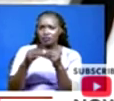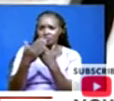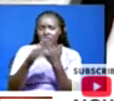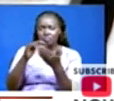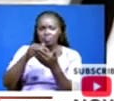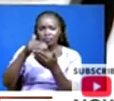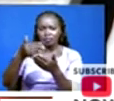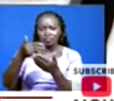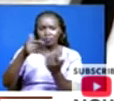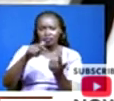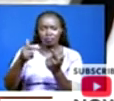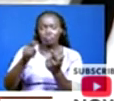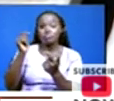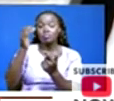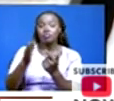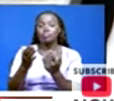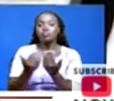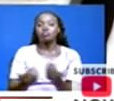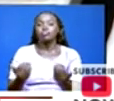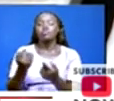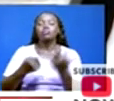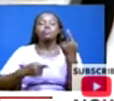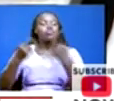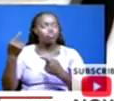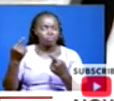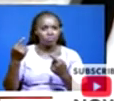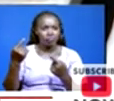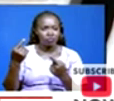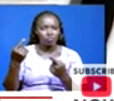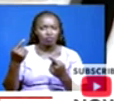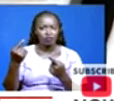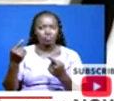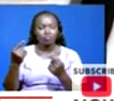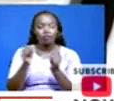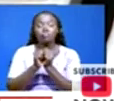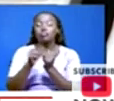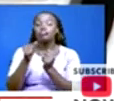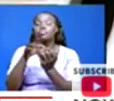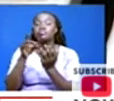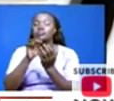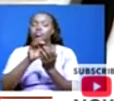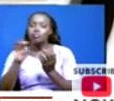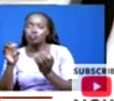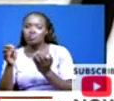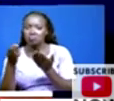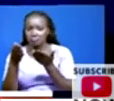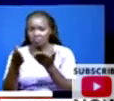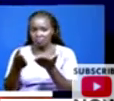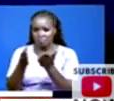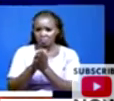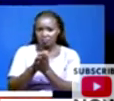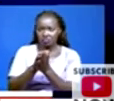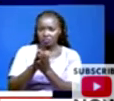school children, emerged as the winner. 10 other nominees were also there. Her nonprofit